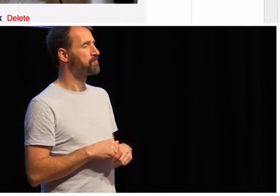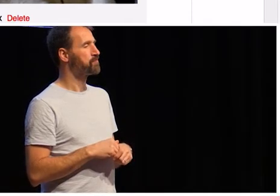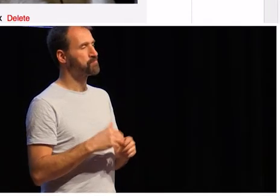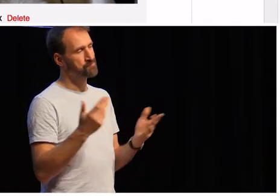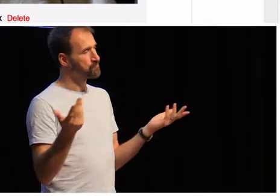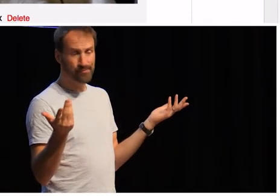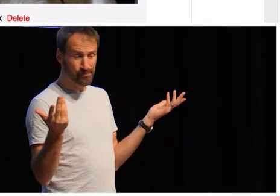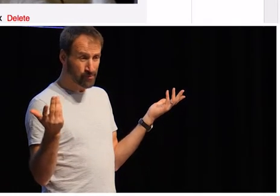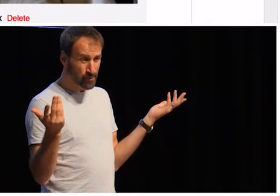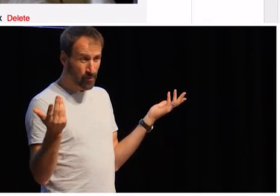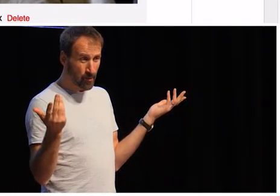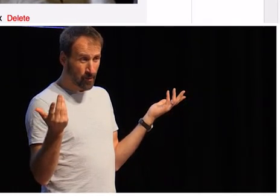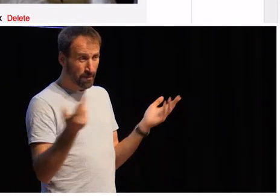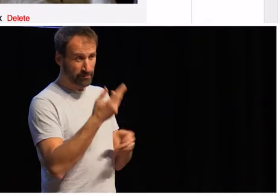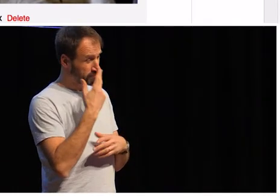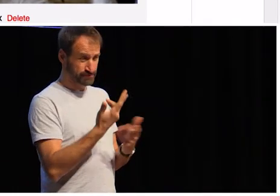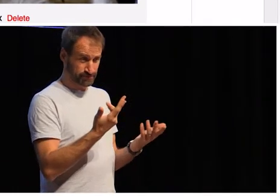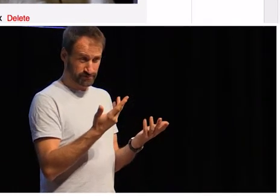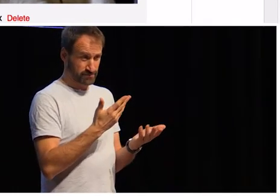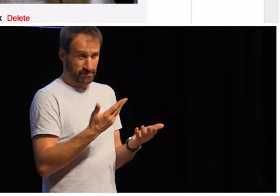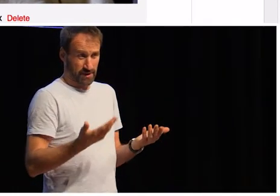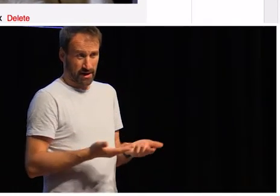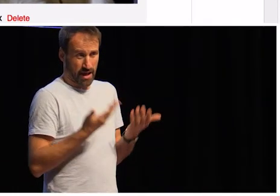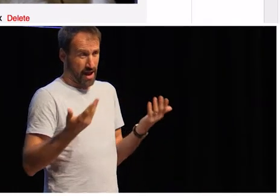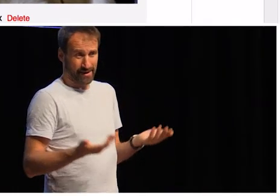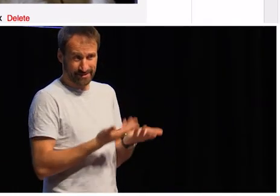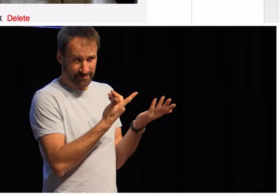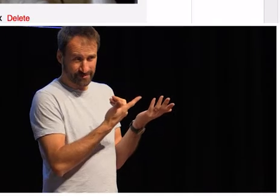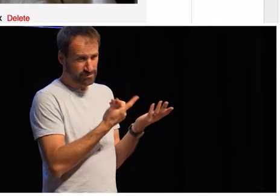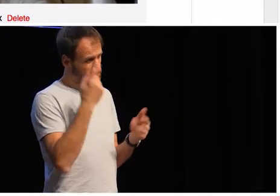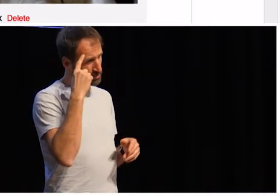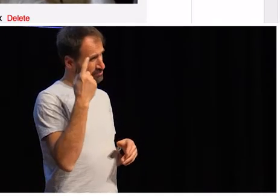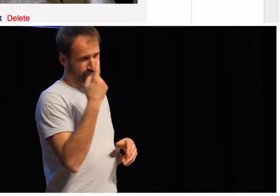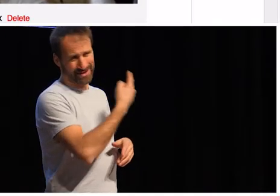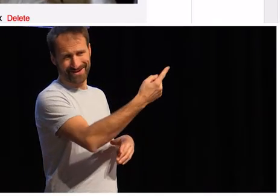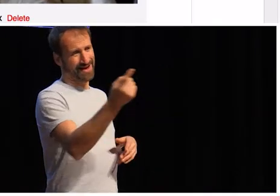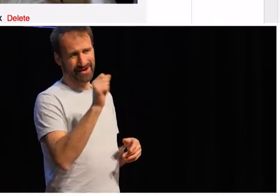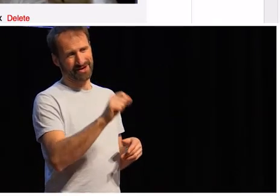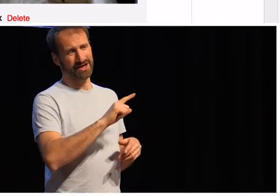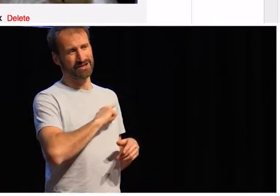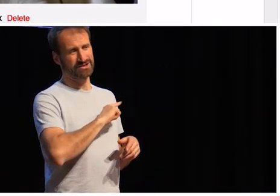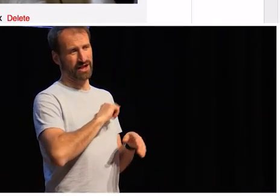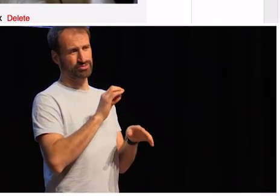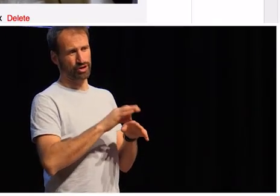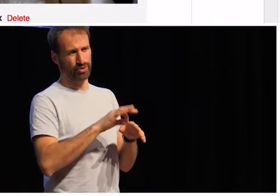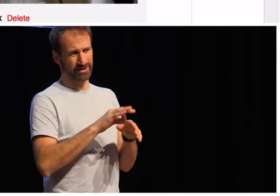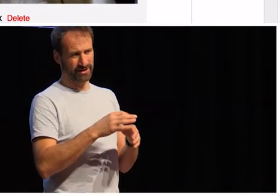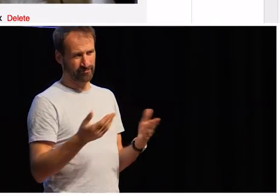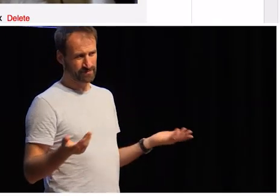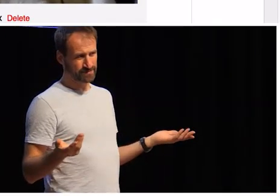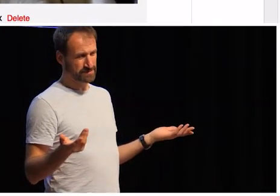okay that was quite easy I think you can everybody of you can try it out easily and